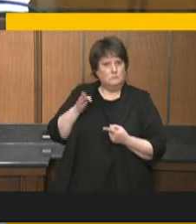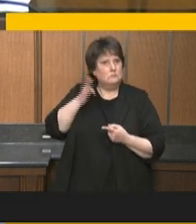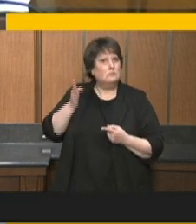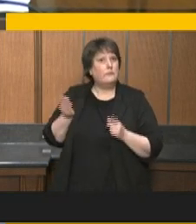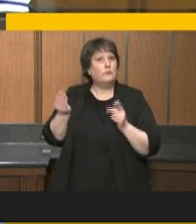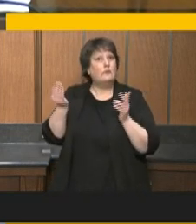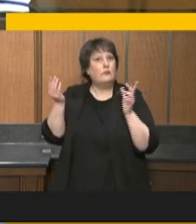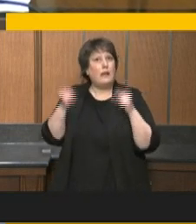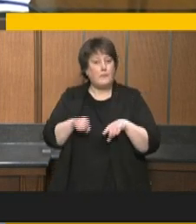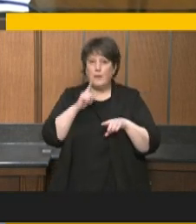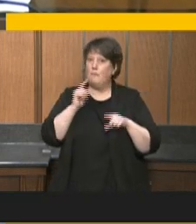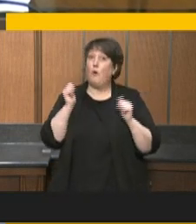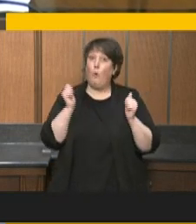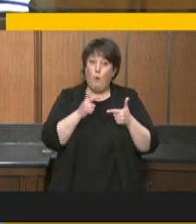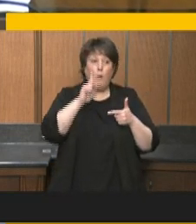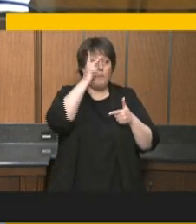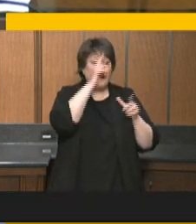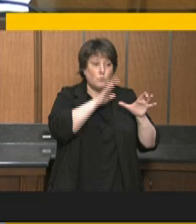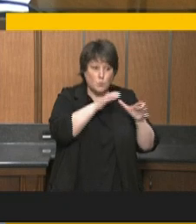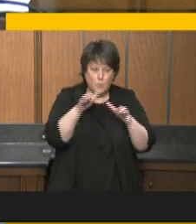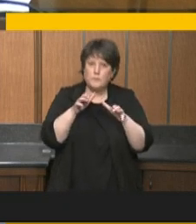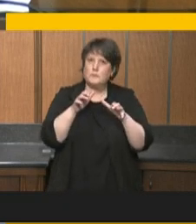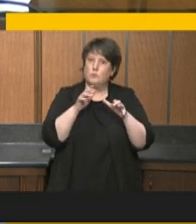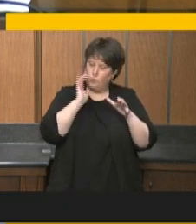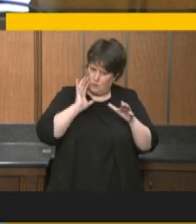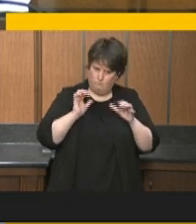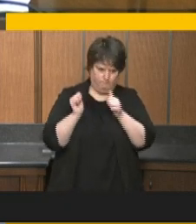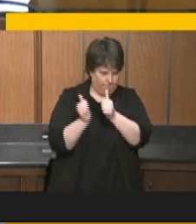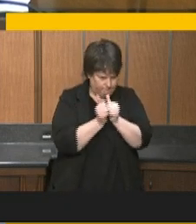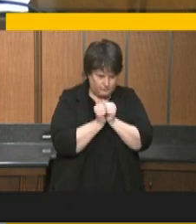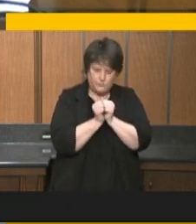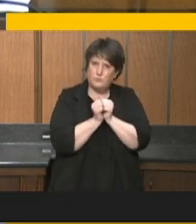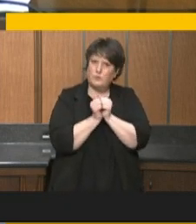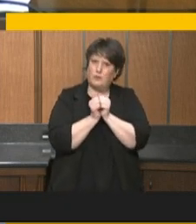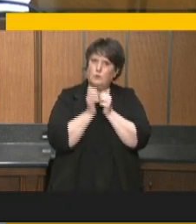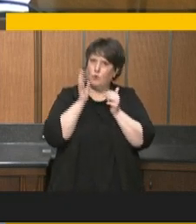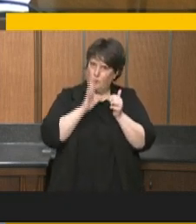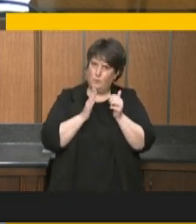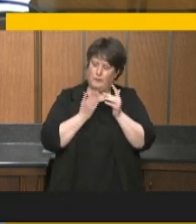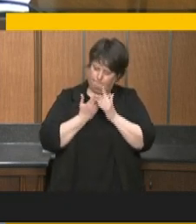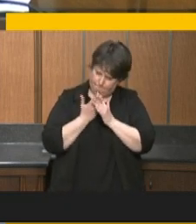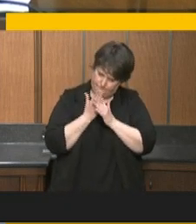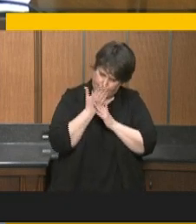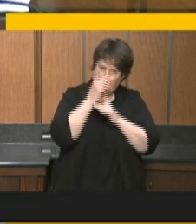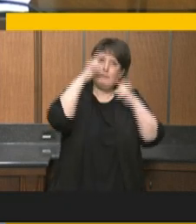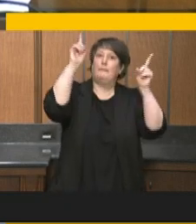crisis. We're going to face it together. We're going to weather it together. That we're all united in this crisis.